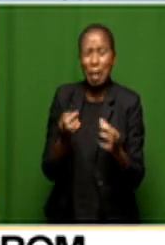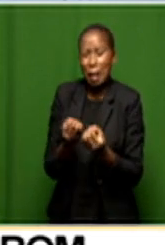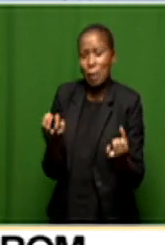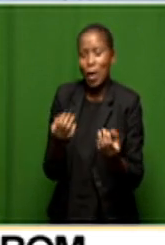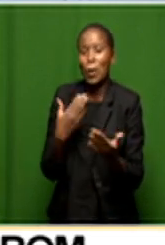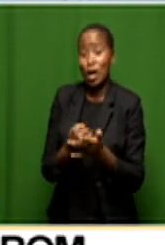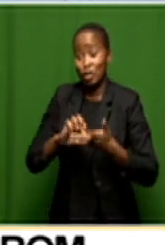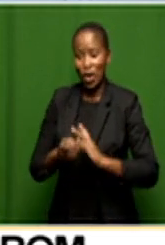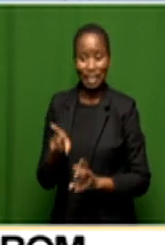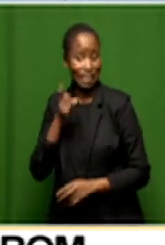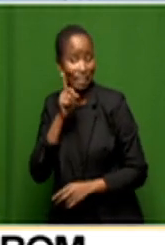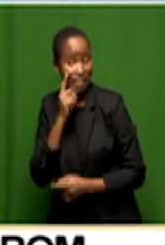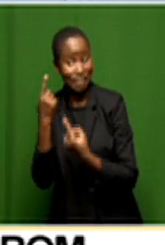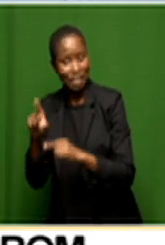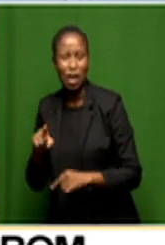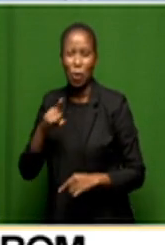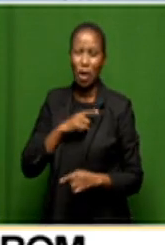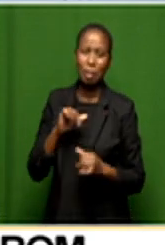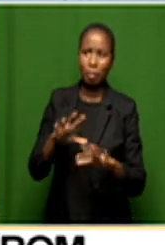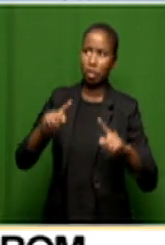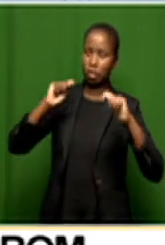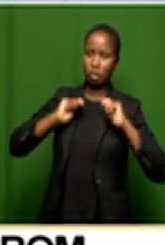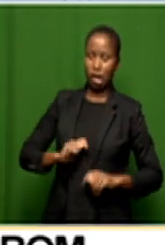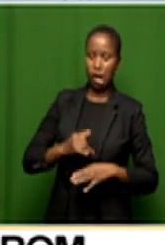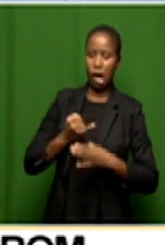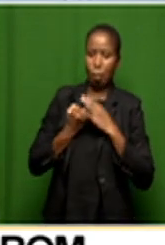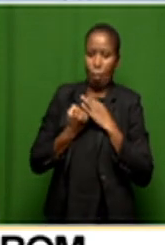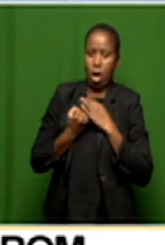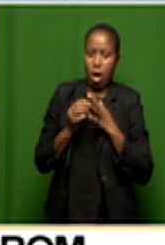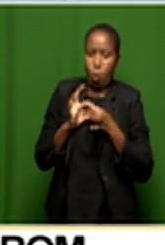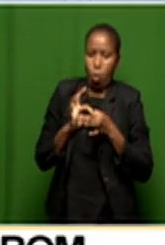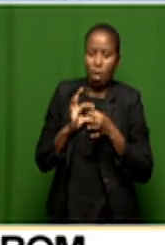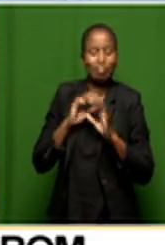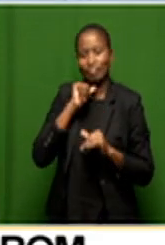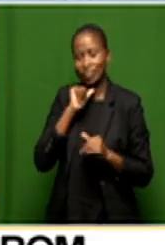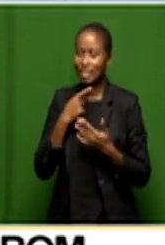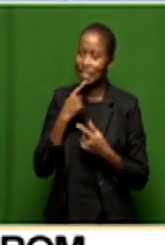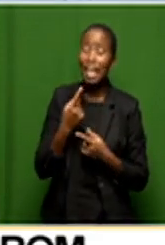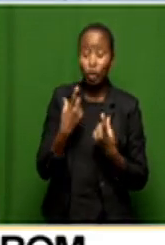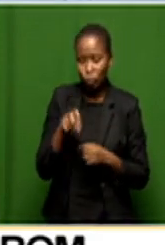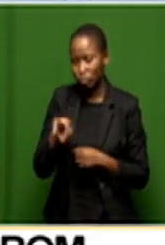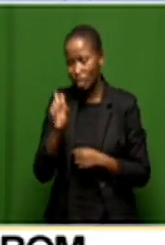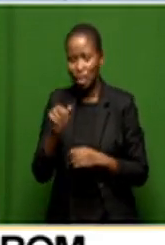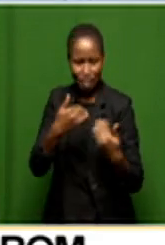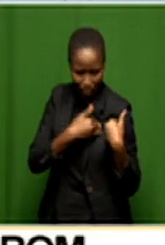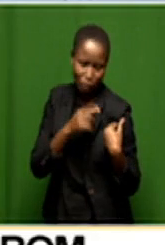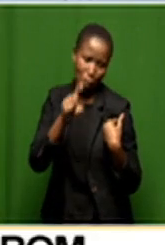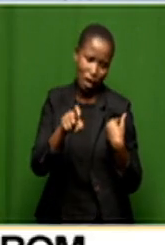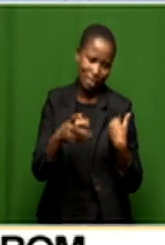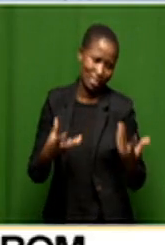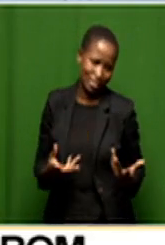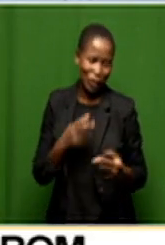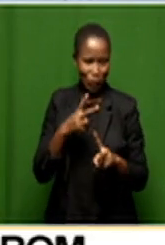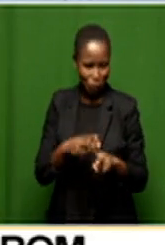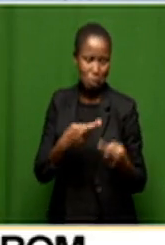know everybody is tired of being cooped up. Not saying let down your guard, still do it safely and responsibly. But